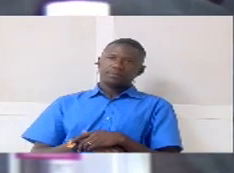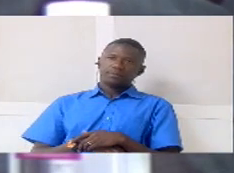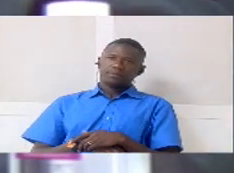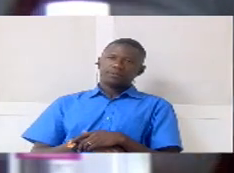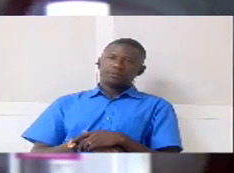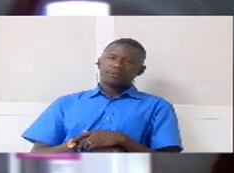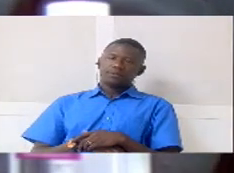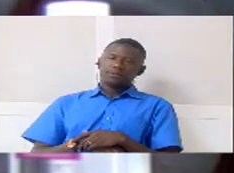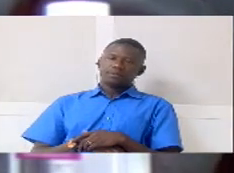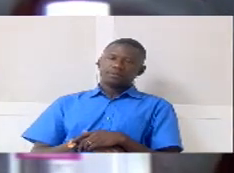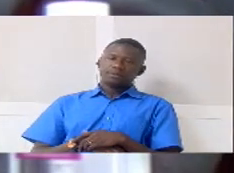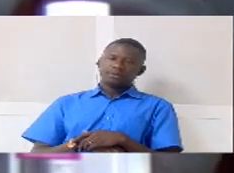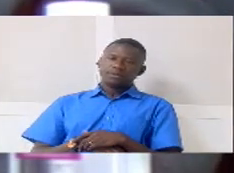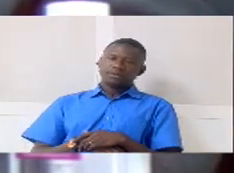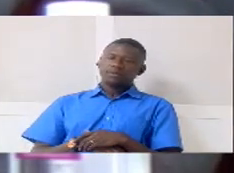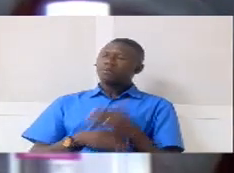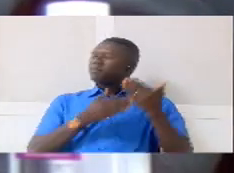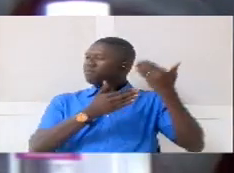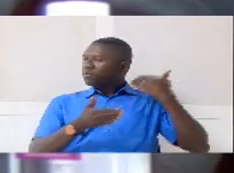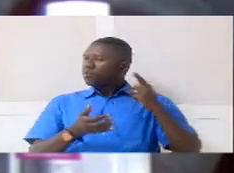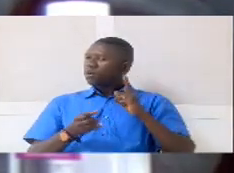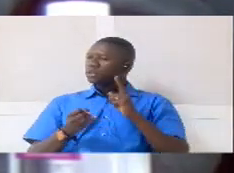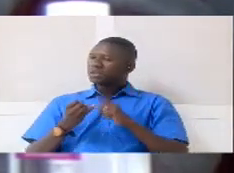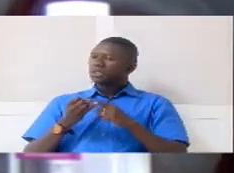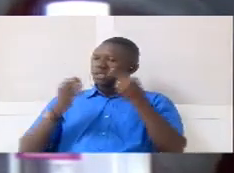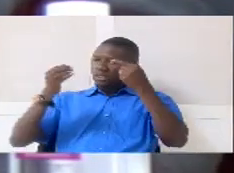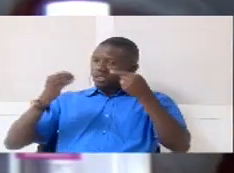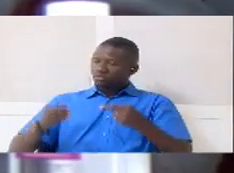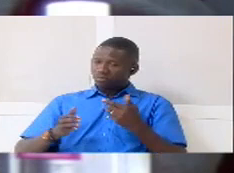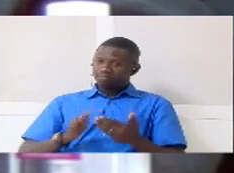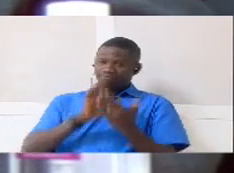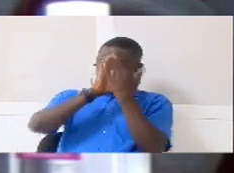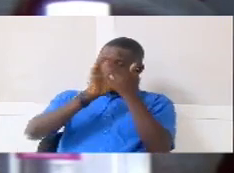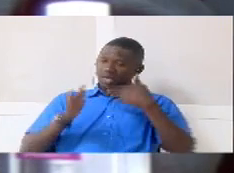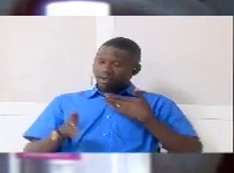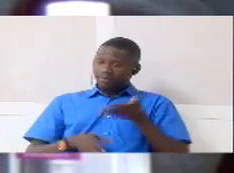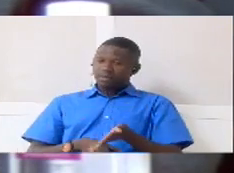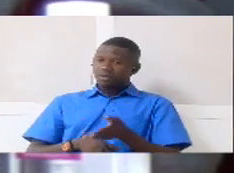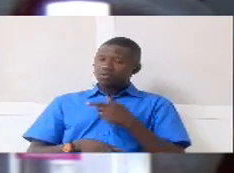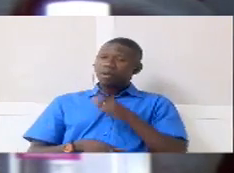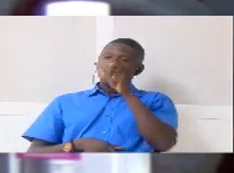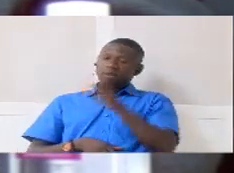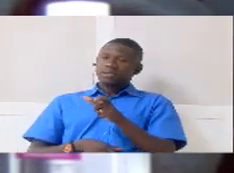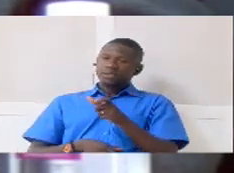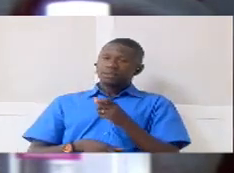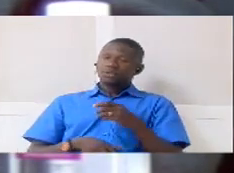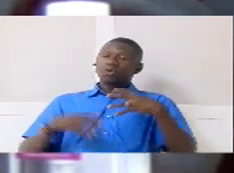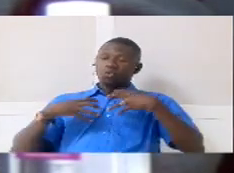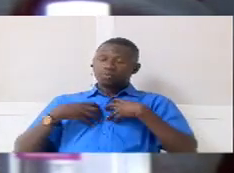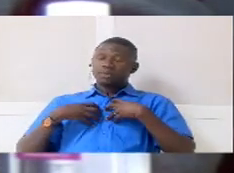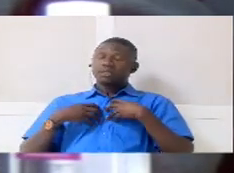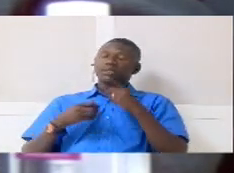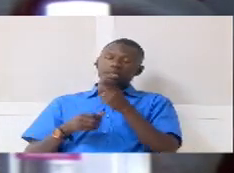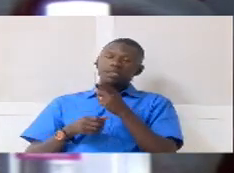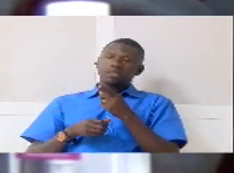somebody complained that the food that was brought for him by his family members were